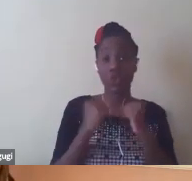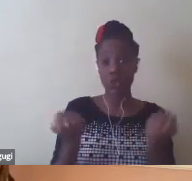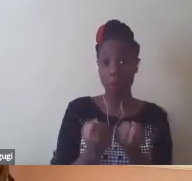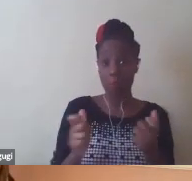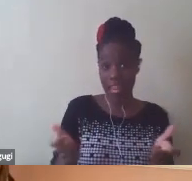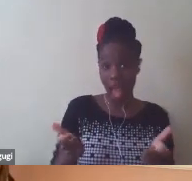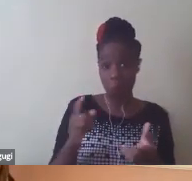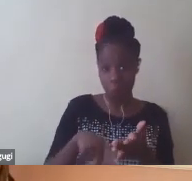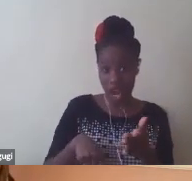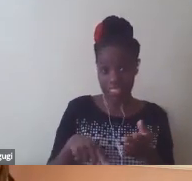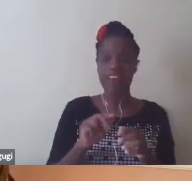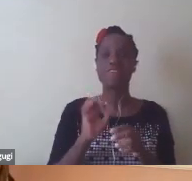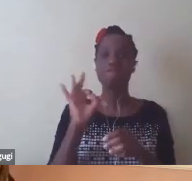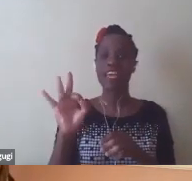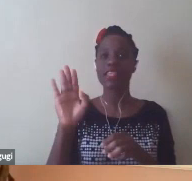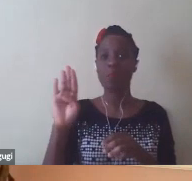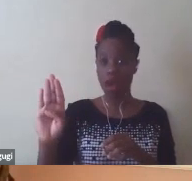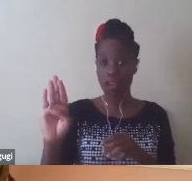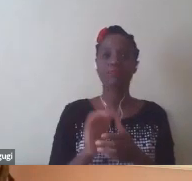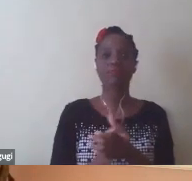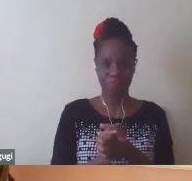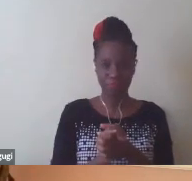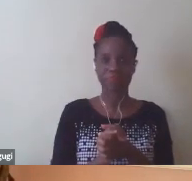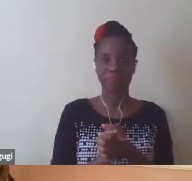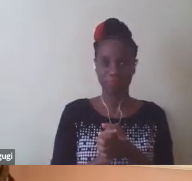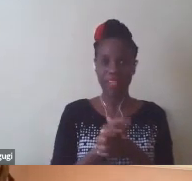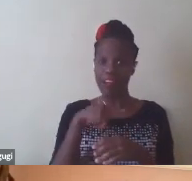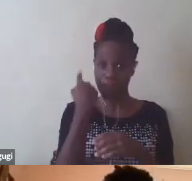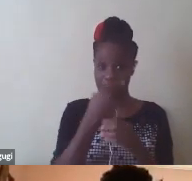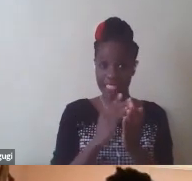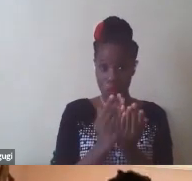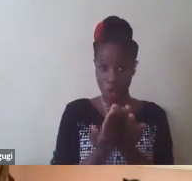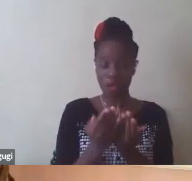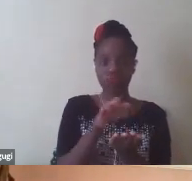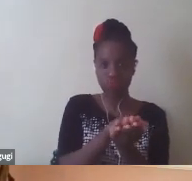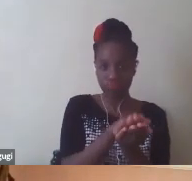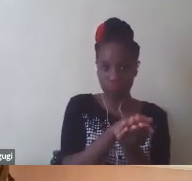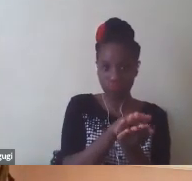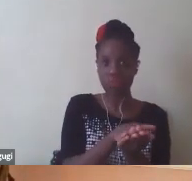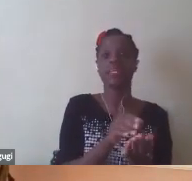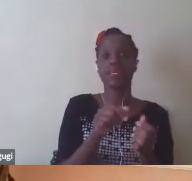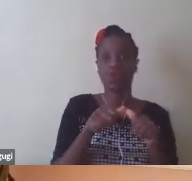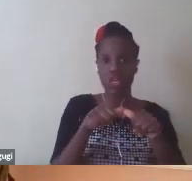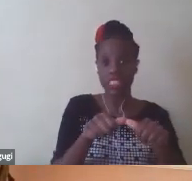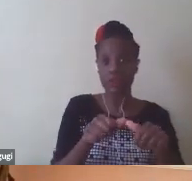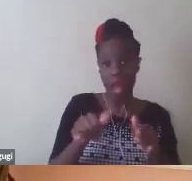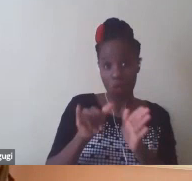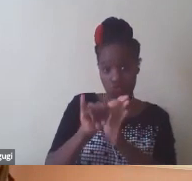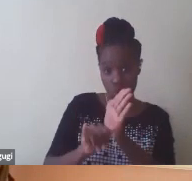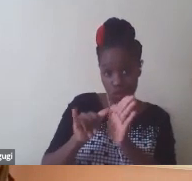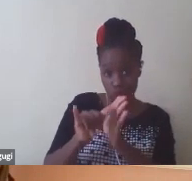should be live on Facebook right now. And eventually we will have this recording, which could be accessed after this session. But